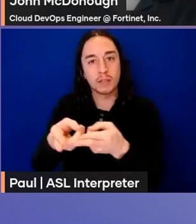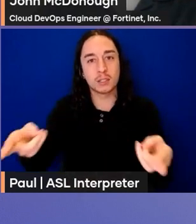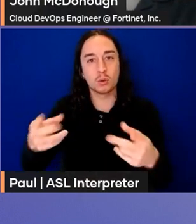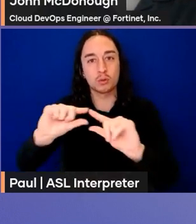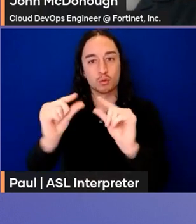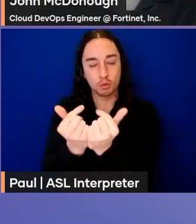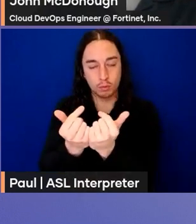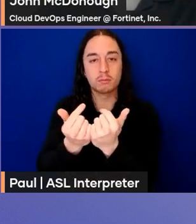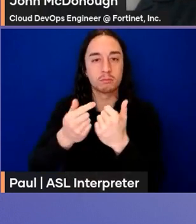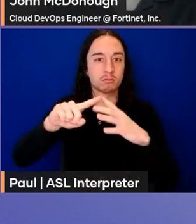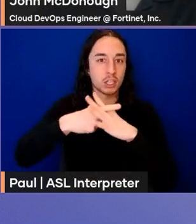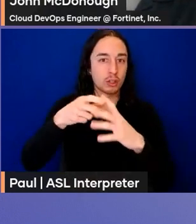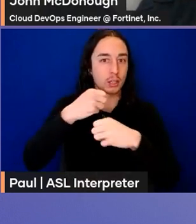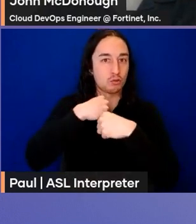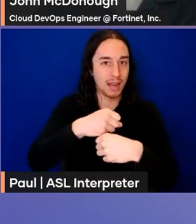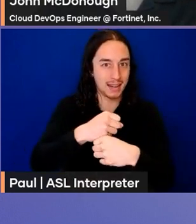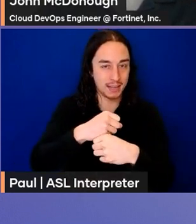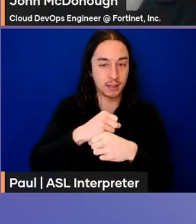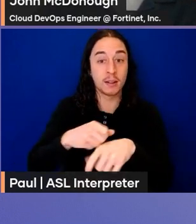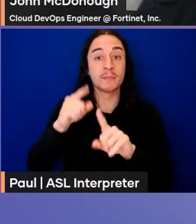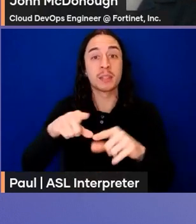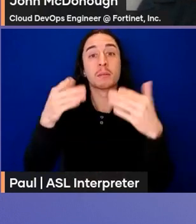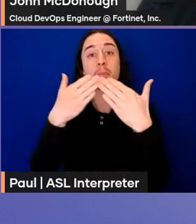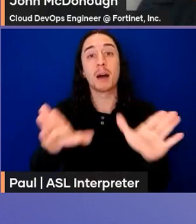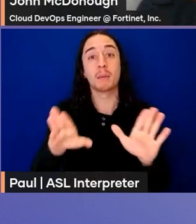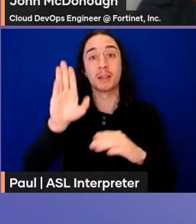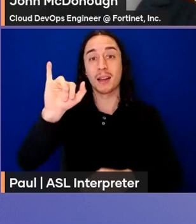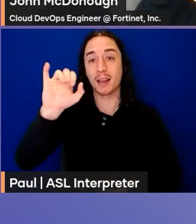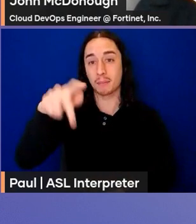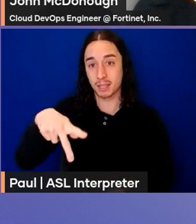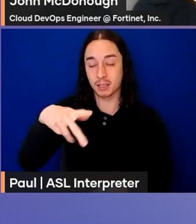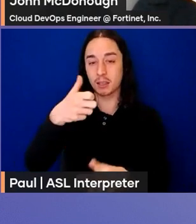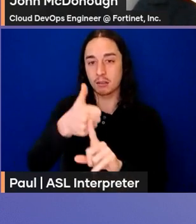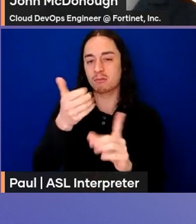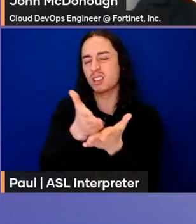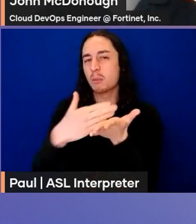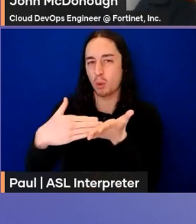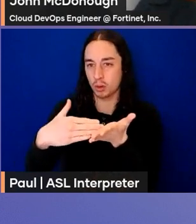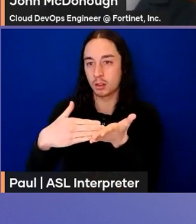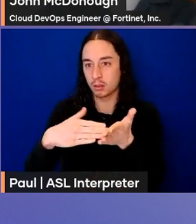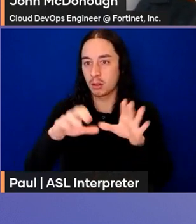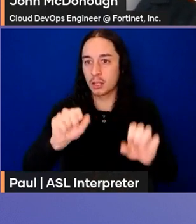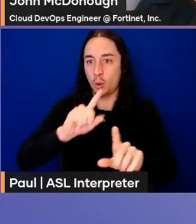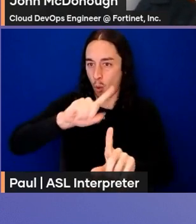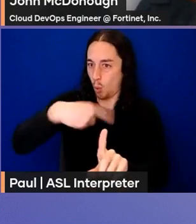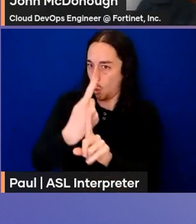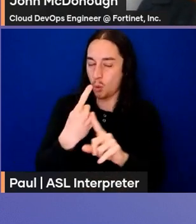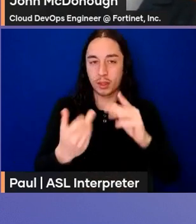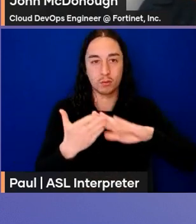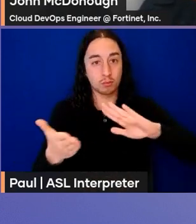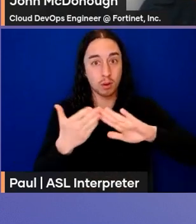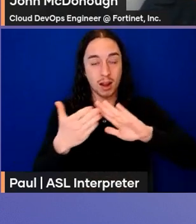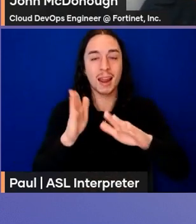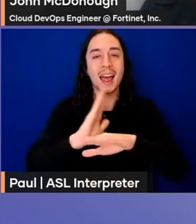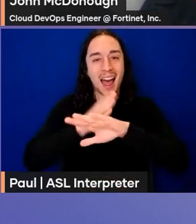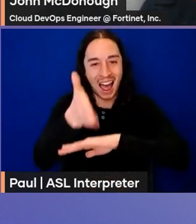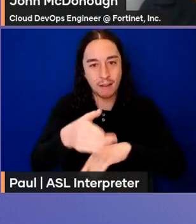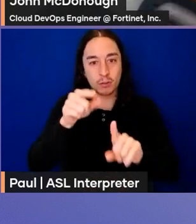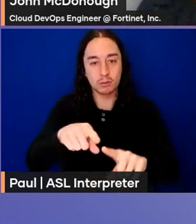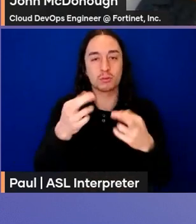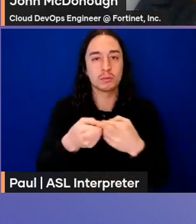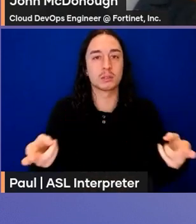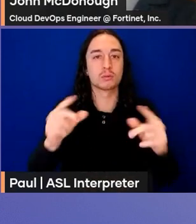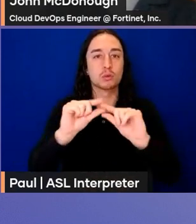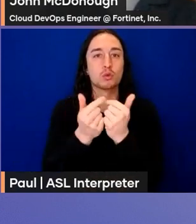created. And this public IP component can only be run after that resource group has been created. So